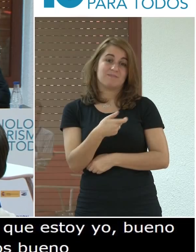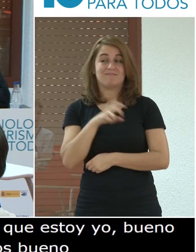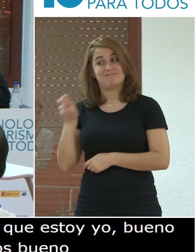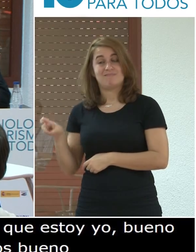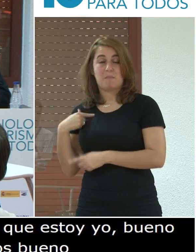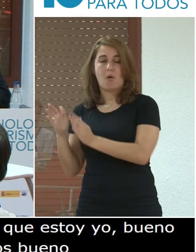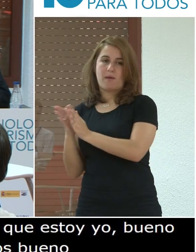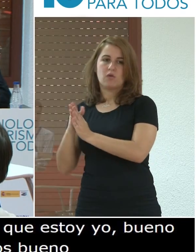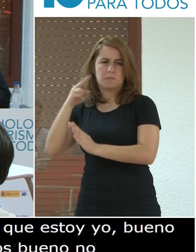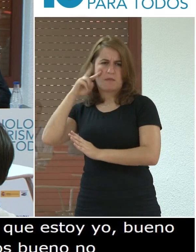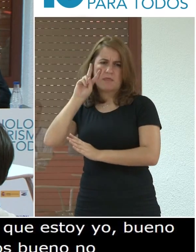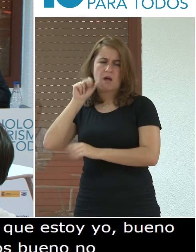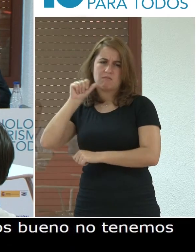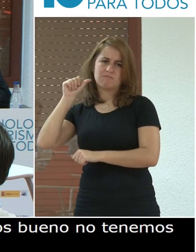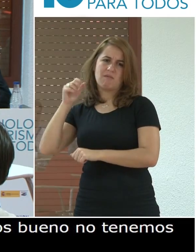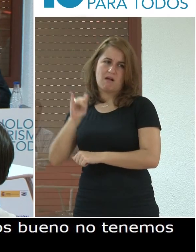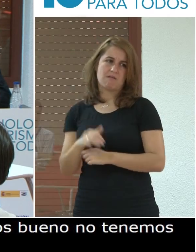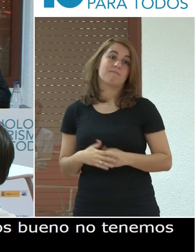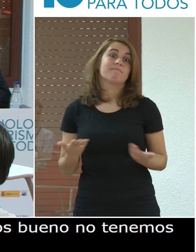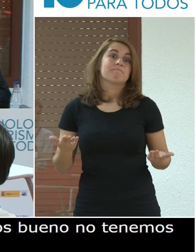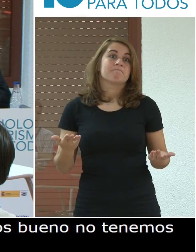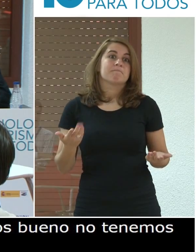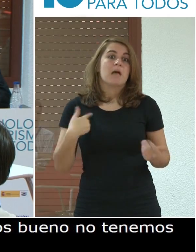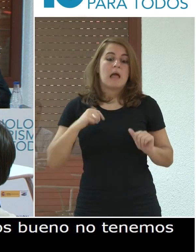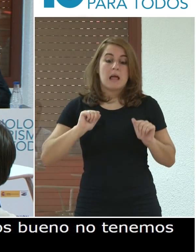the experience that my colleague has,